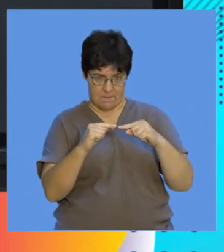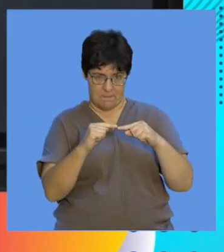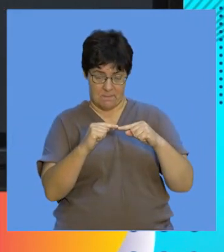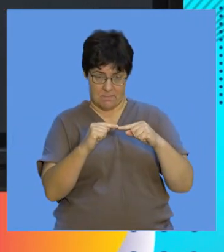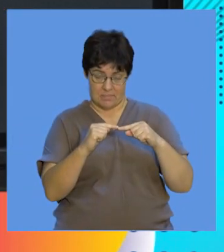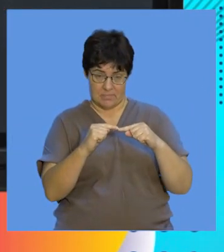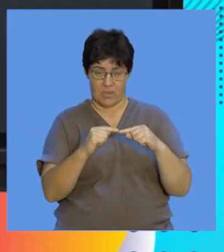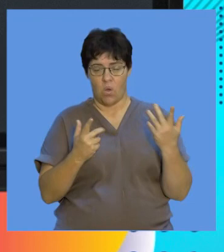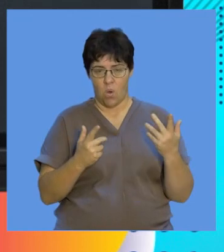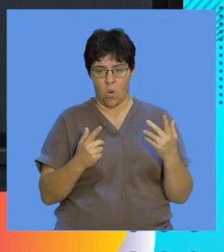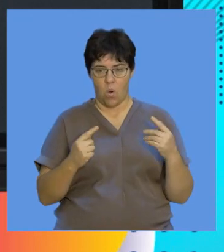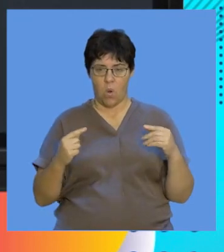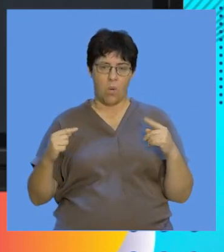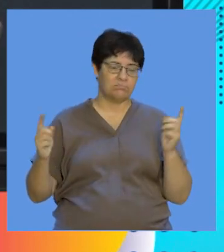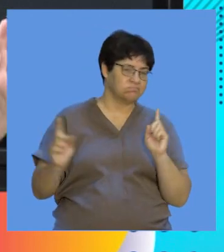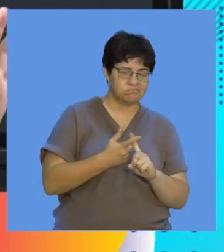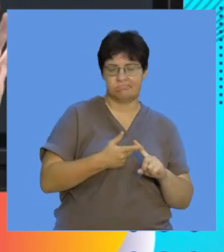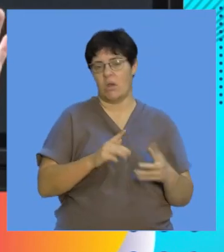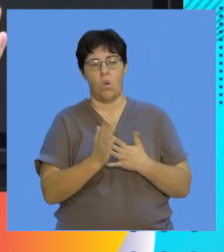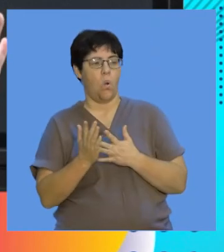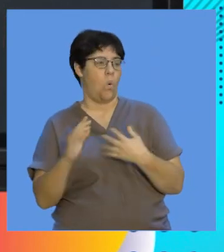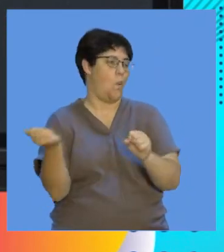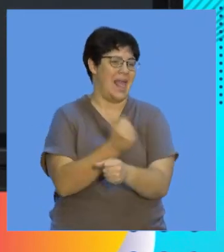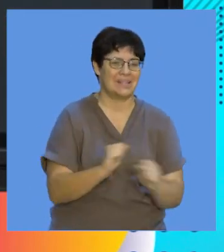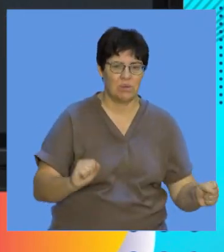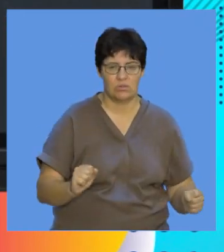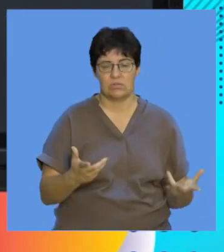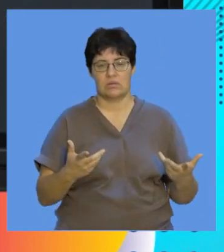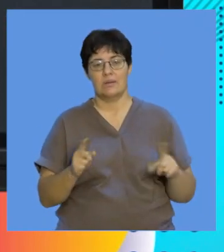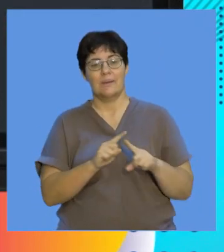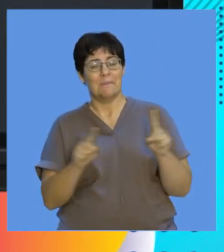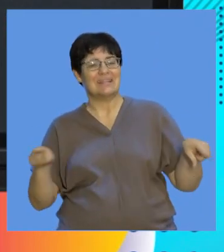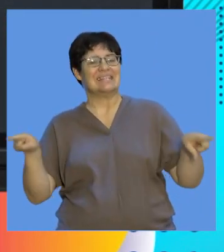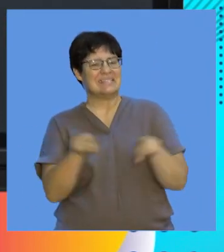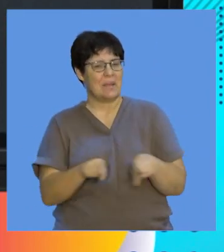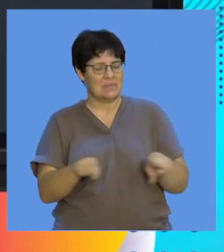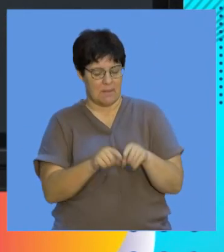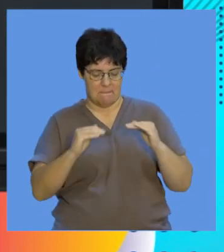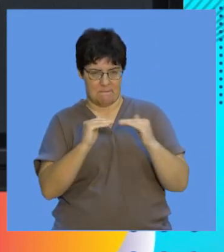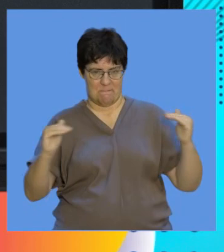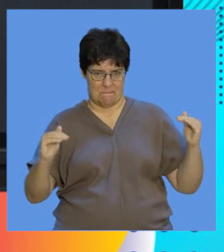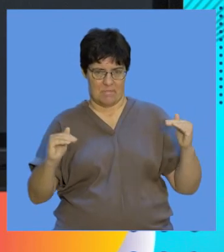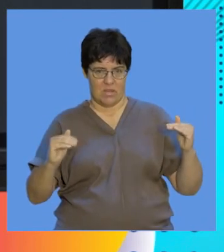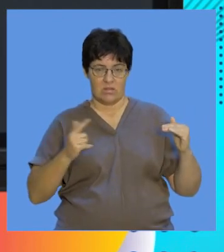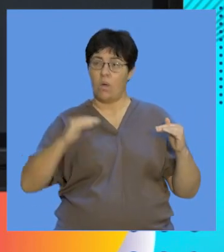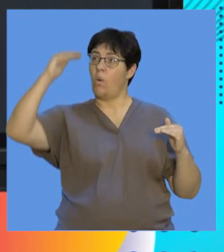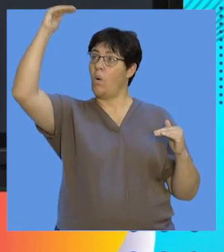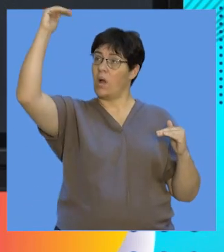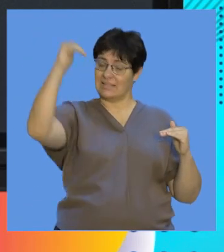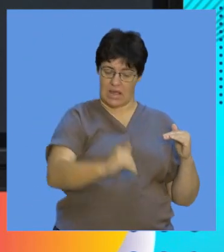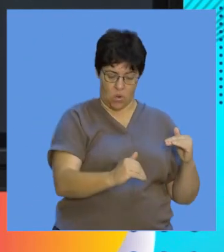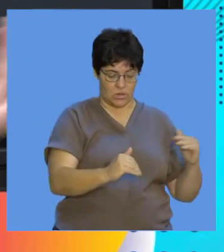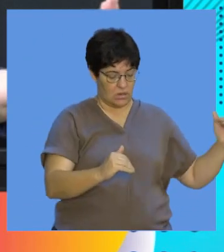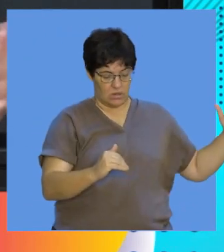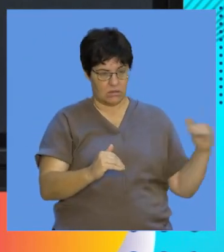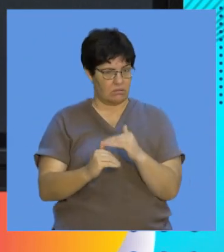each other or and hitting or exploding from each other, but they have to be in the same plane. So I can't have one coming